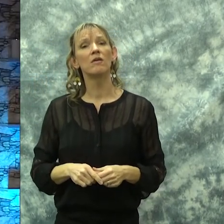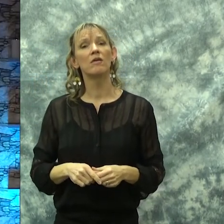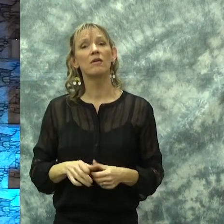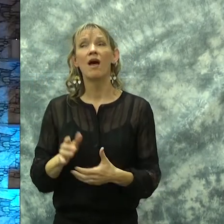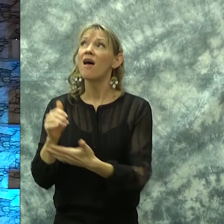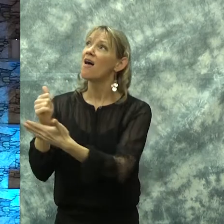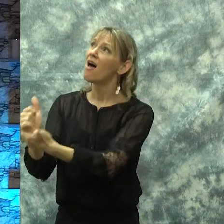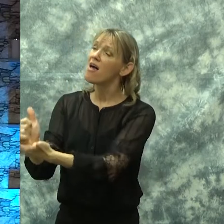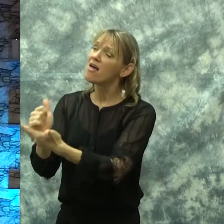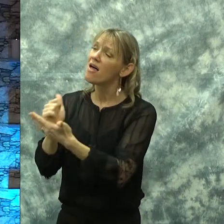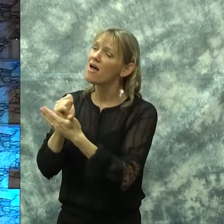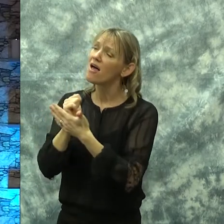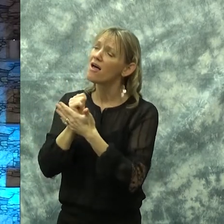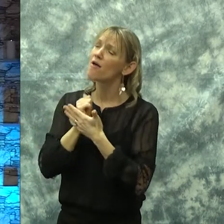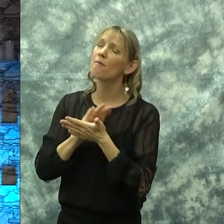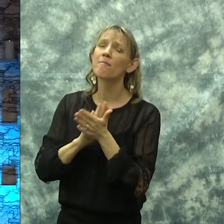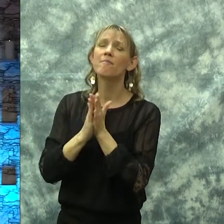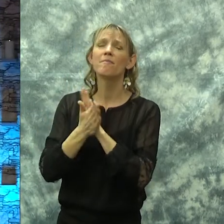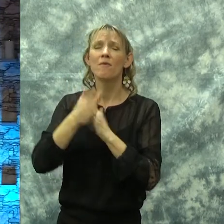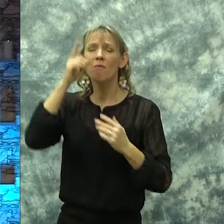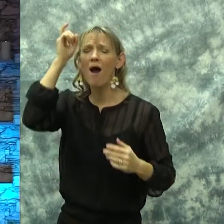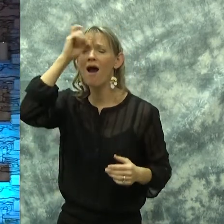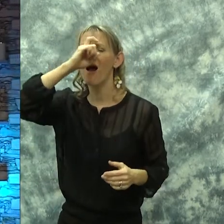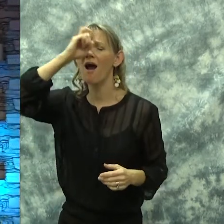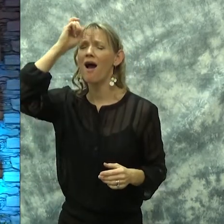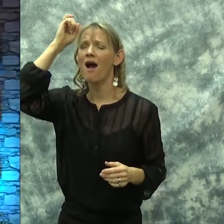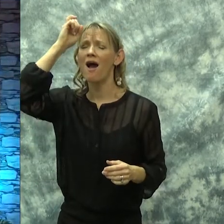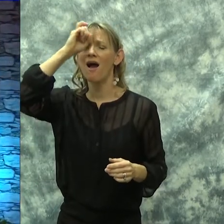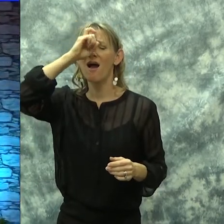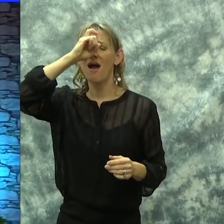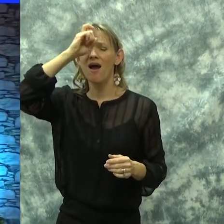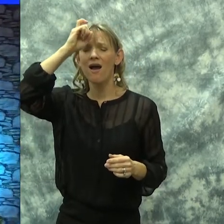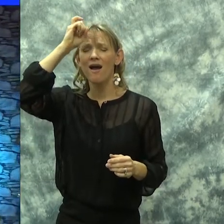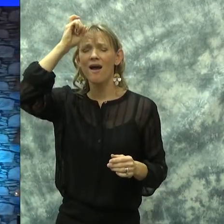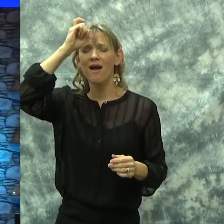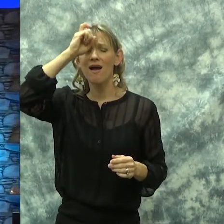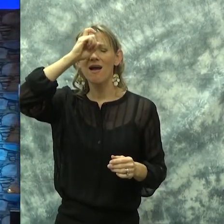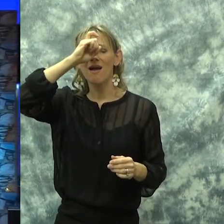Help me be wise